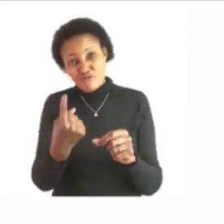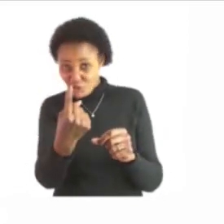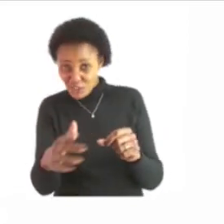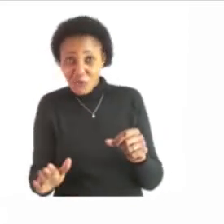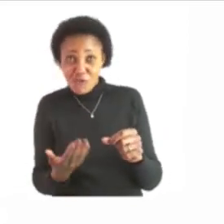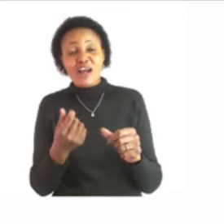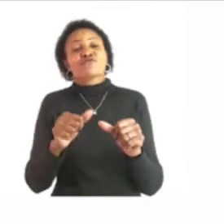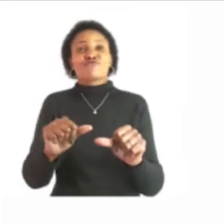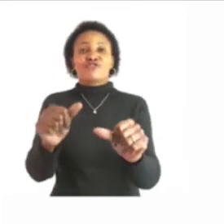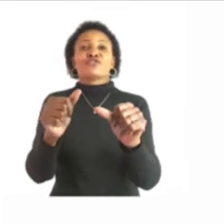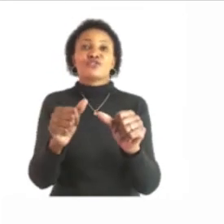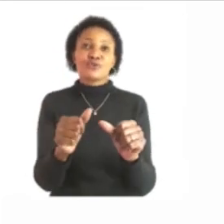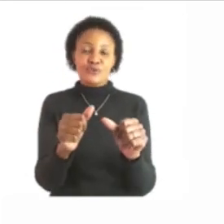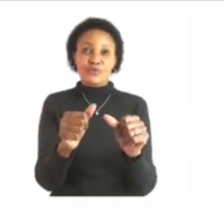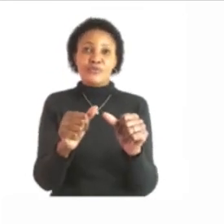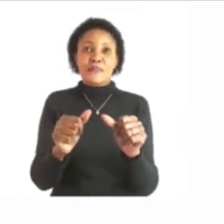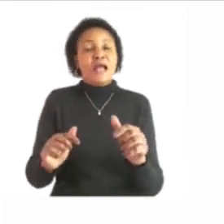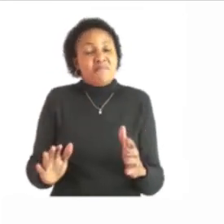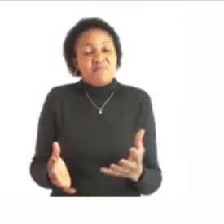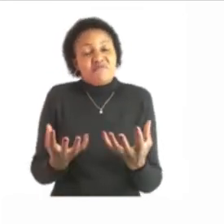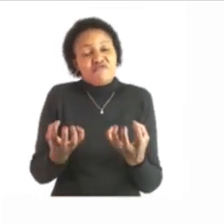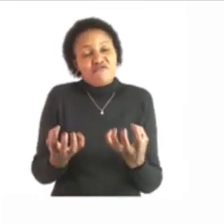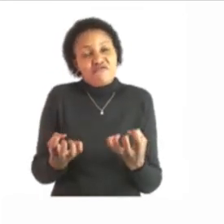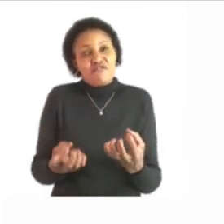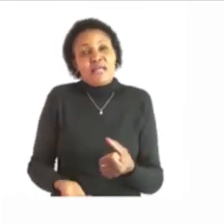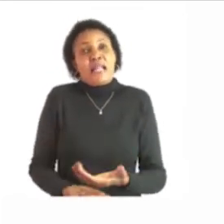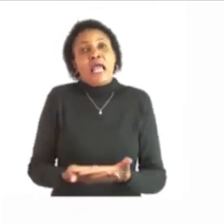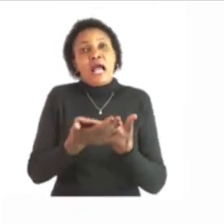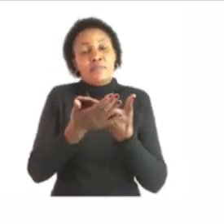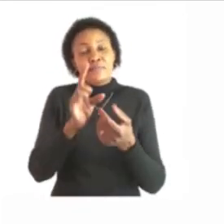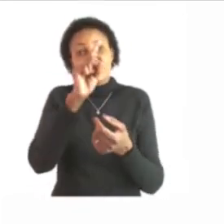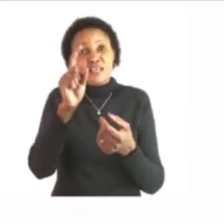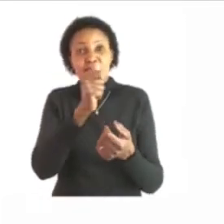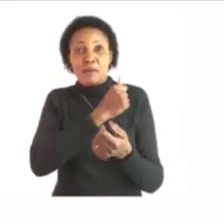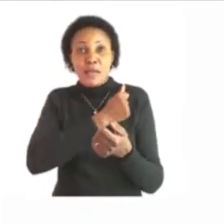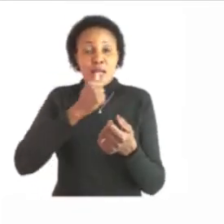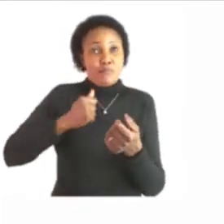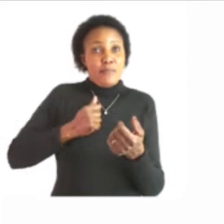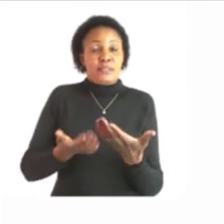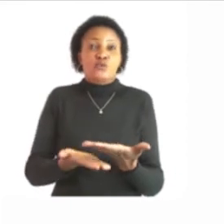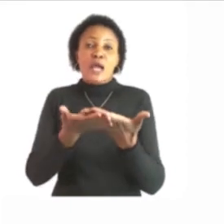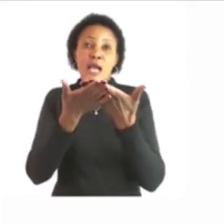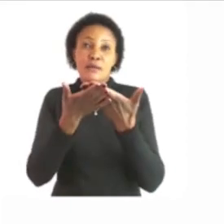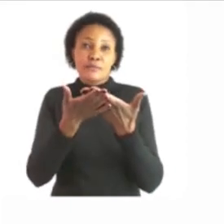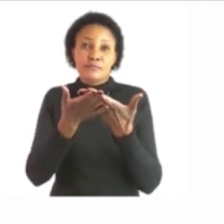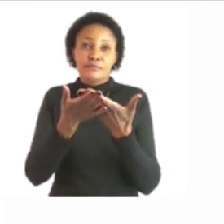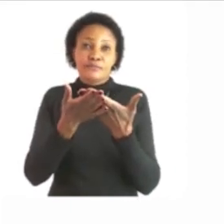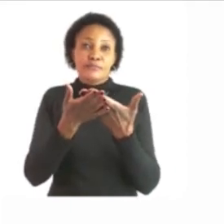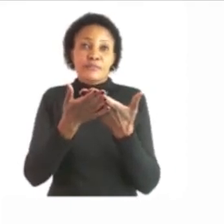yourself. If you need assistance, ask mommy or daddy to do that. Now let's turn to